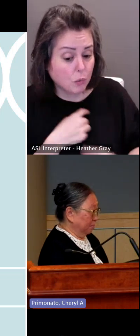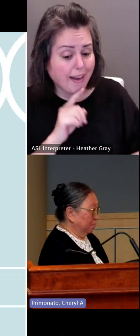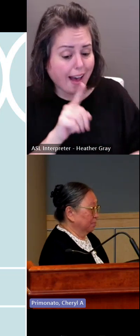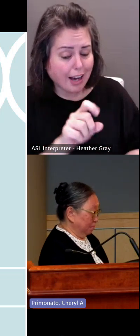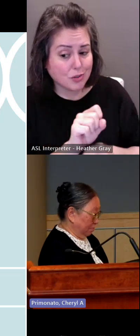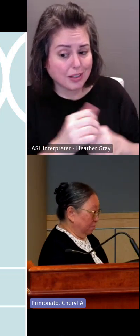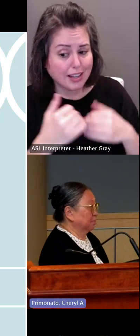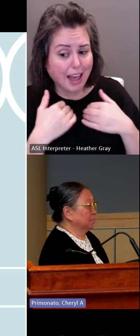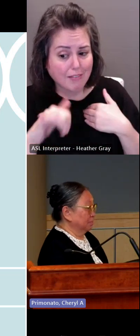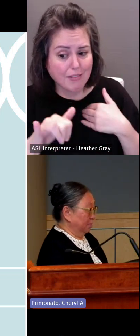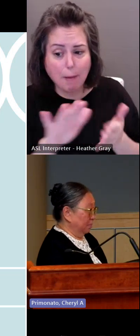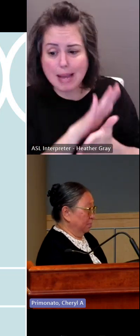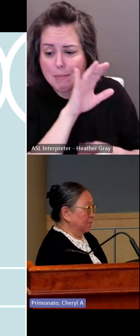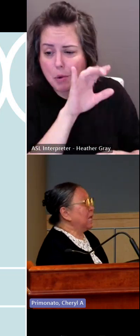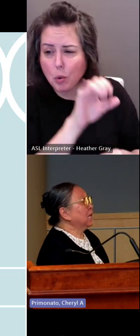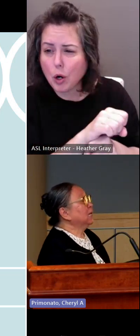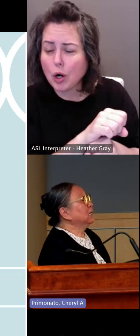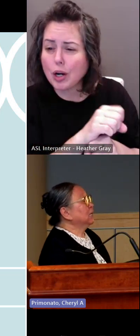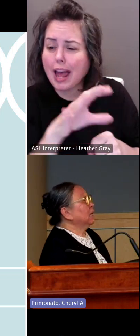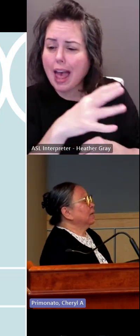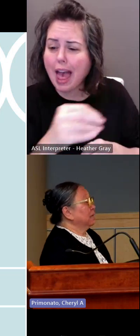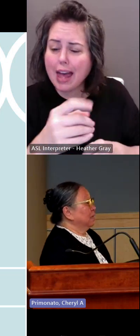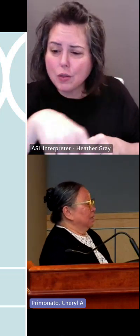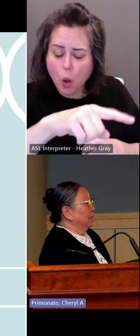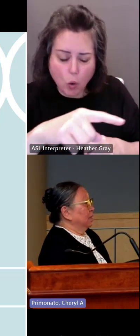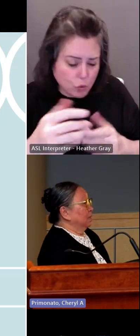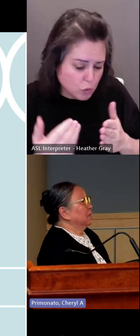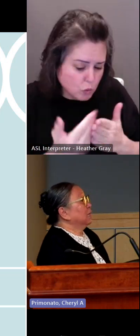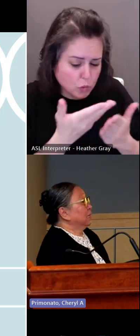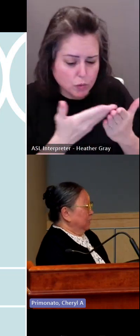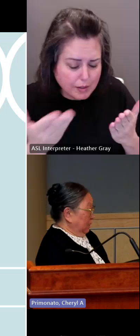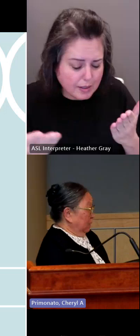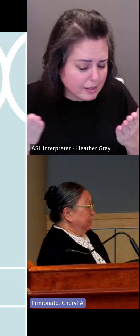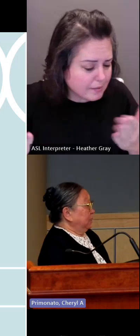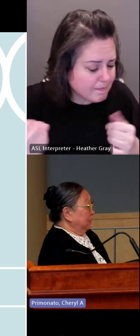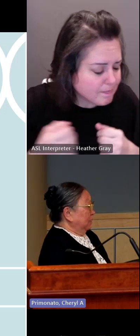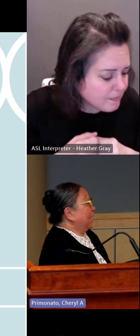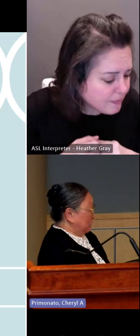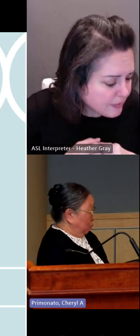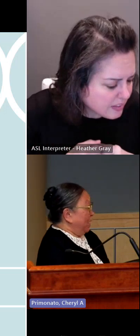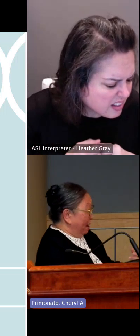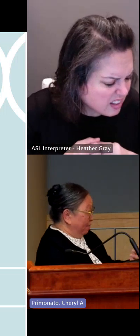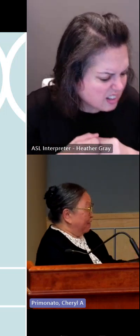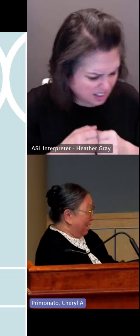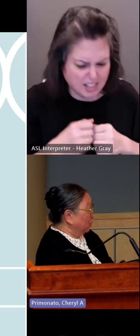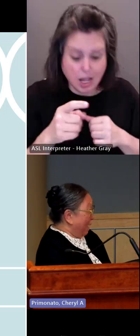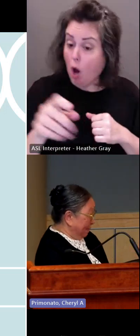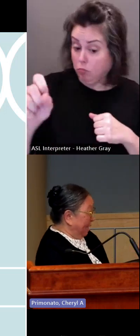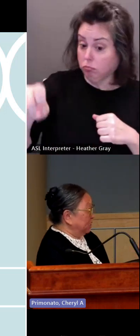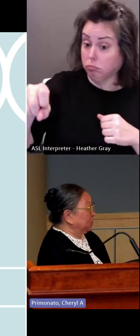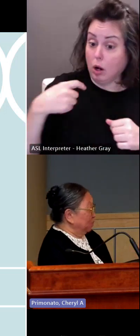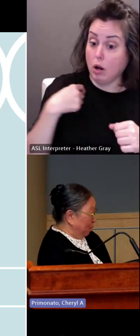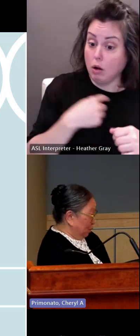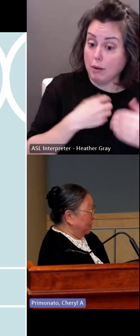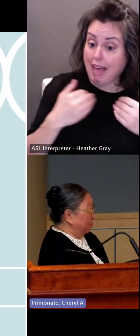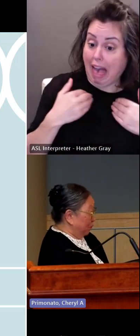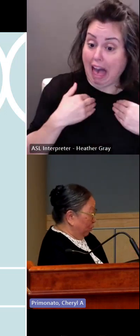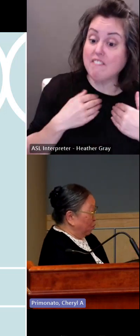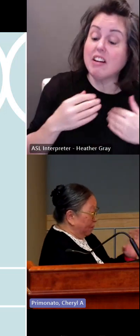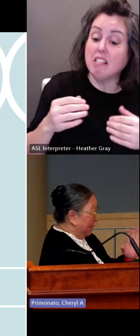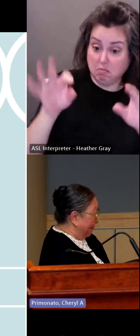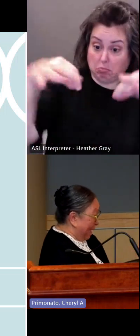paperwork, because these are the logistical process of it, more like. Yes, we have the actual application and the